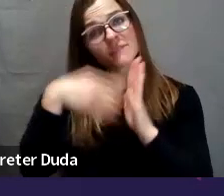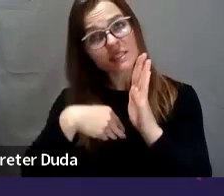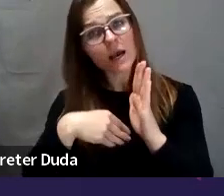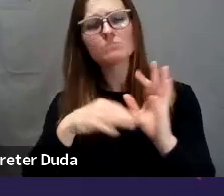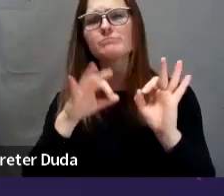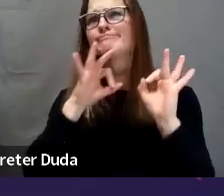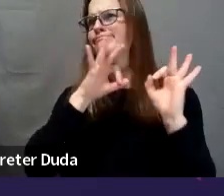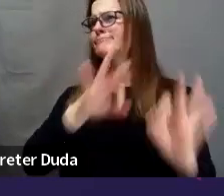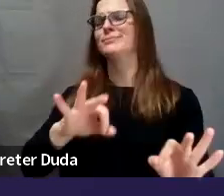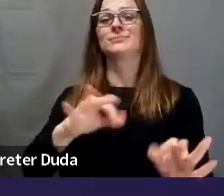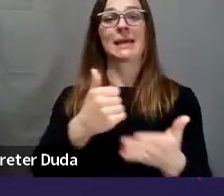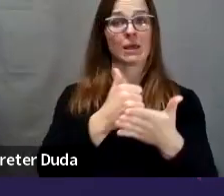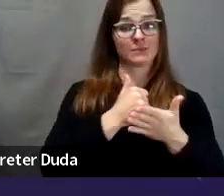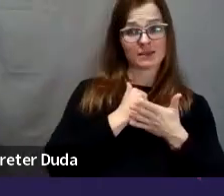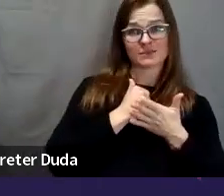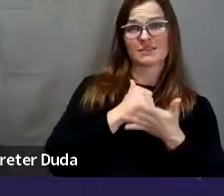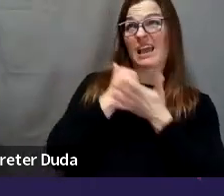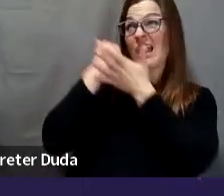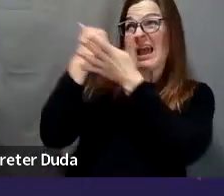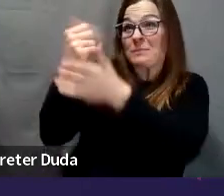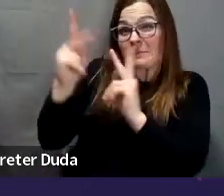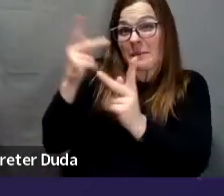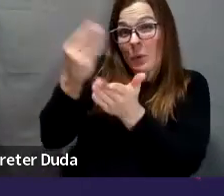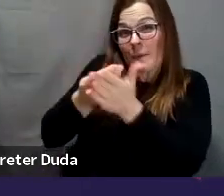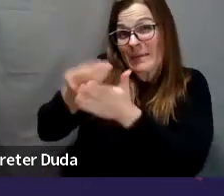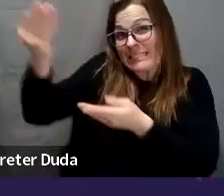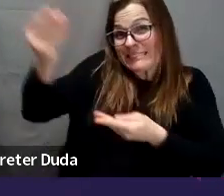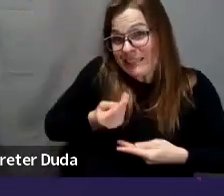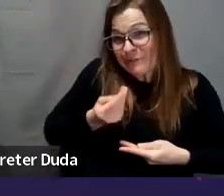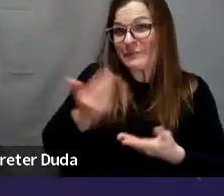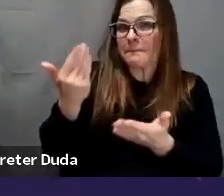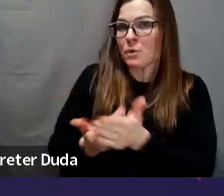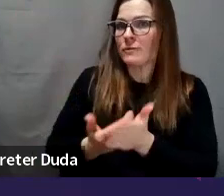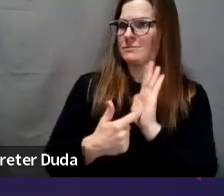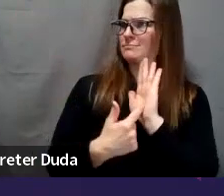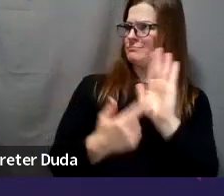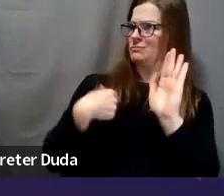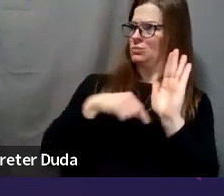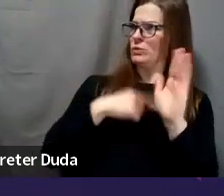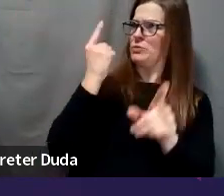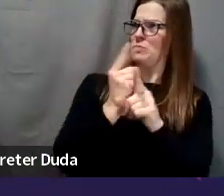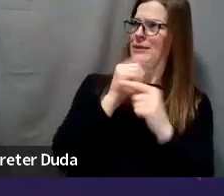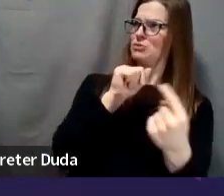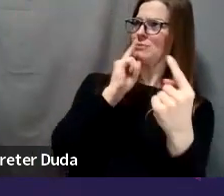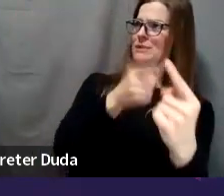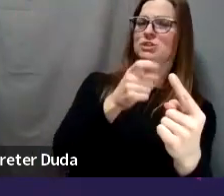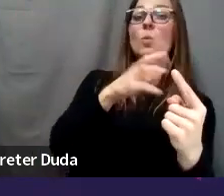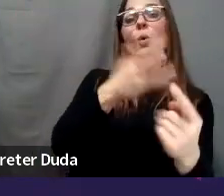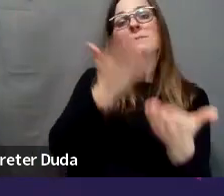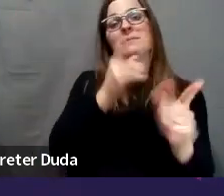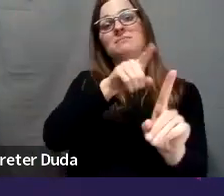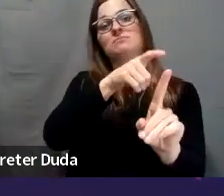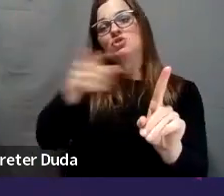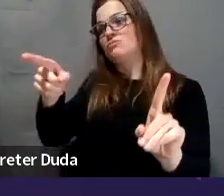amazing. It helps us. It helps our funders. It helps us know that we're going in the right direction or need to go in a different direction.